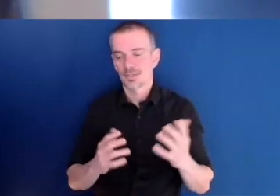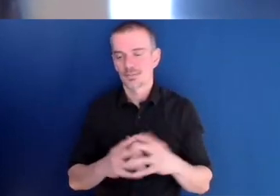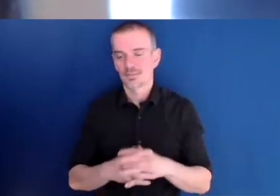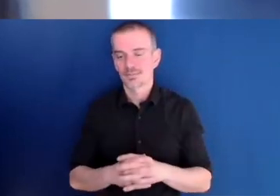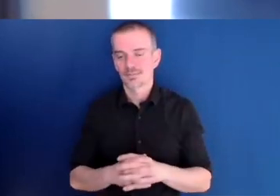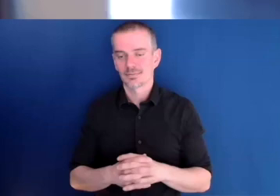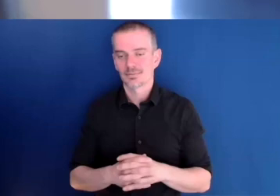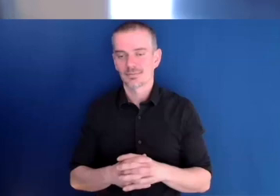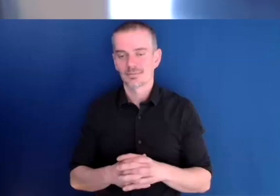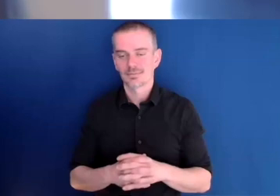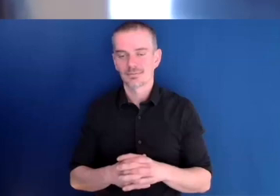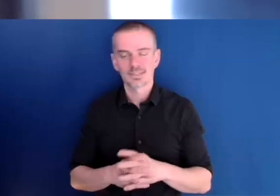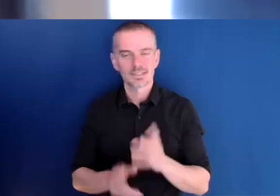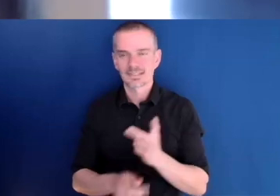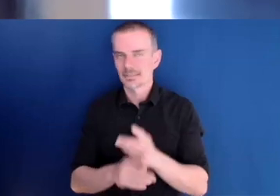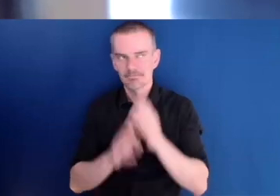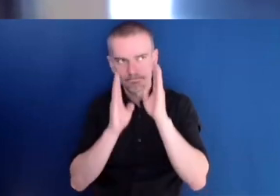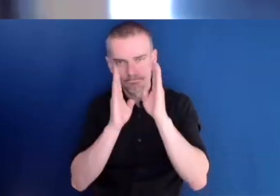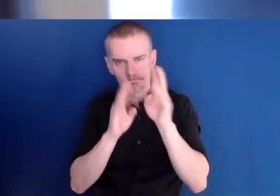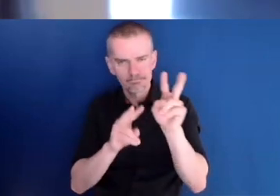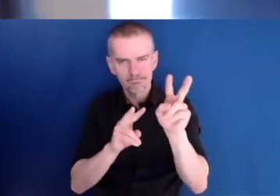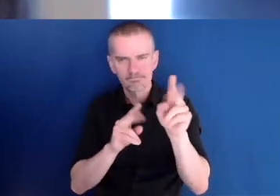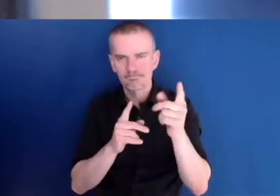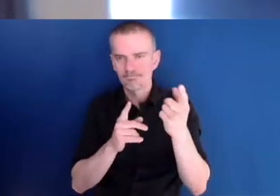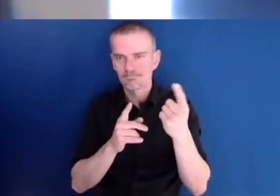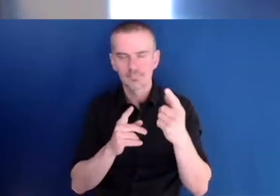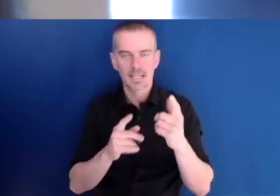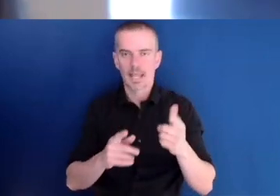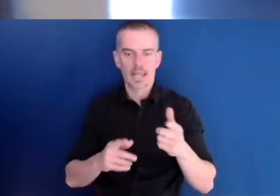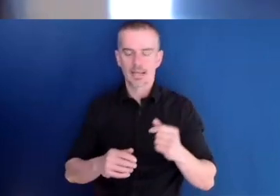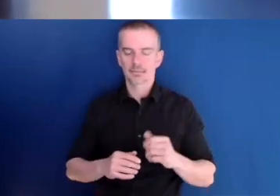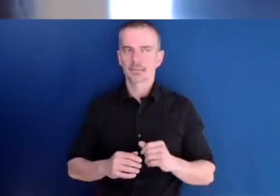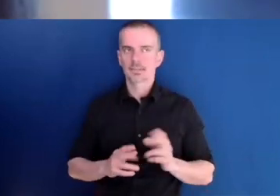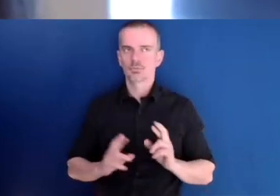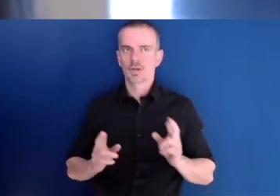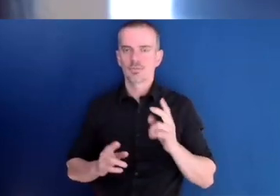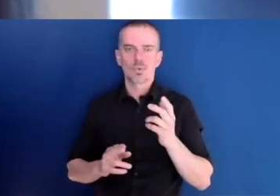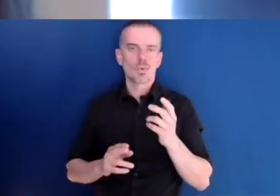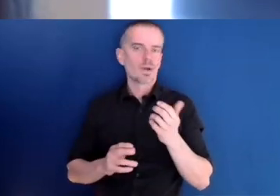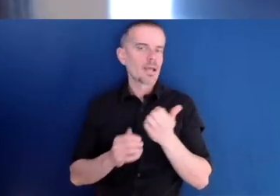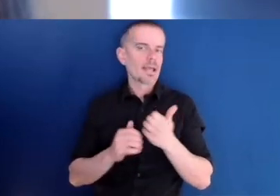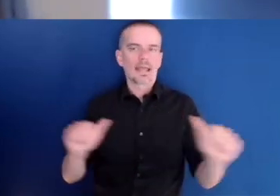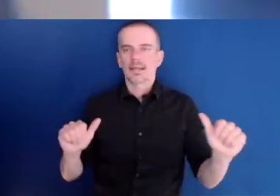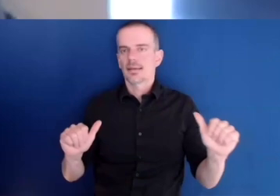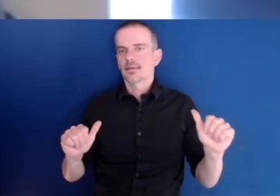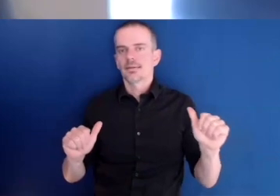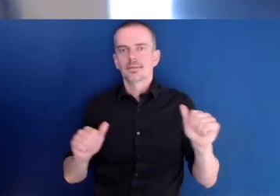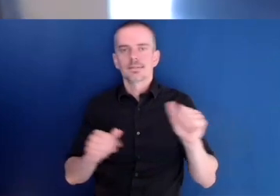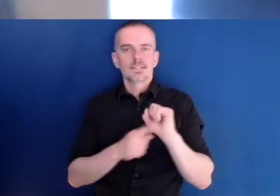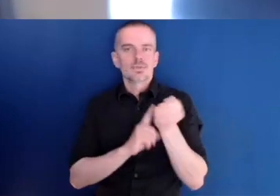I think just paying close attention right now and preparing for any potential scenario is what you should